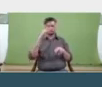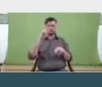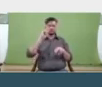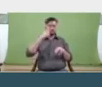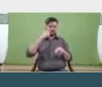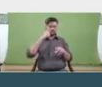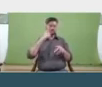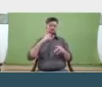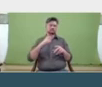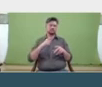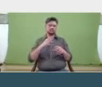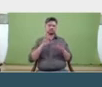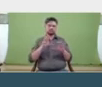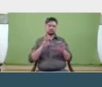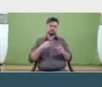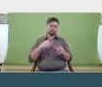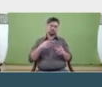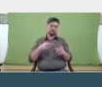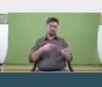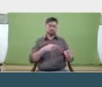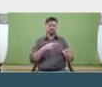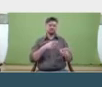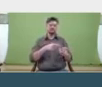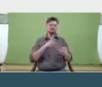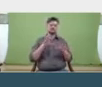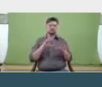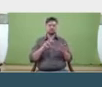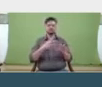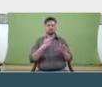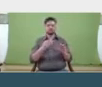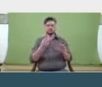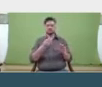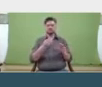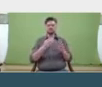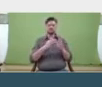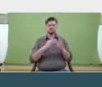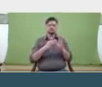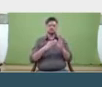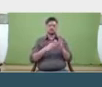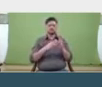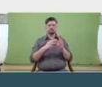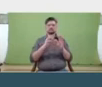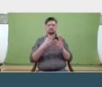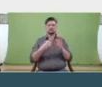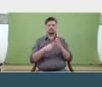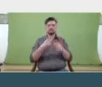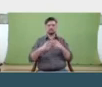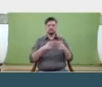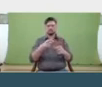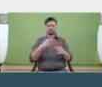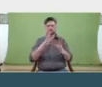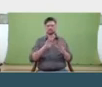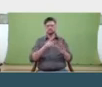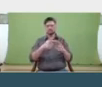of morphology on it and uh those are very much uh well studied uh aspects of linguistics but